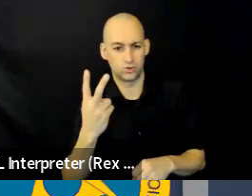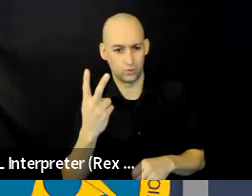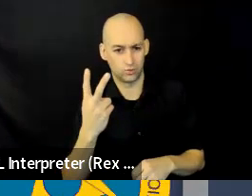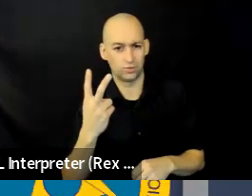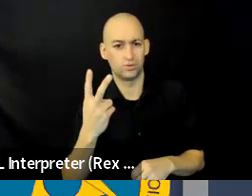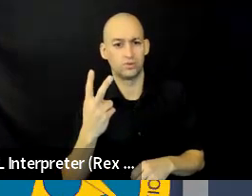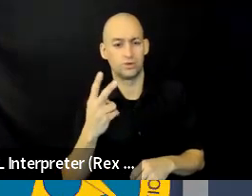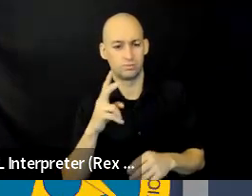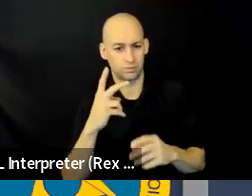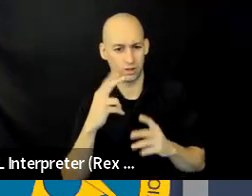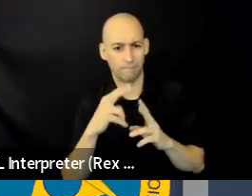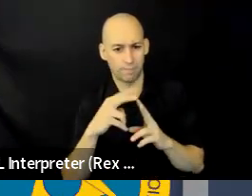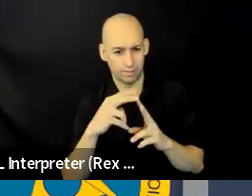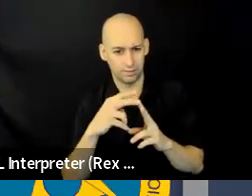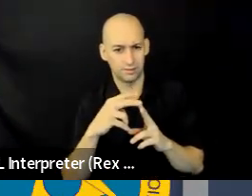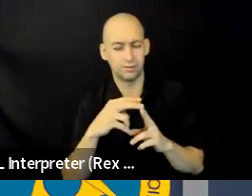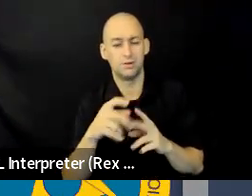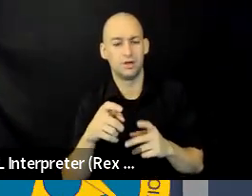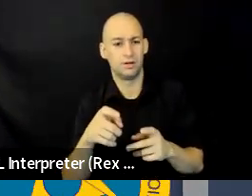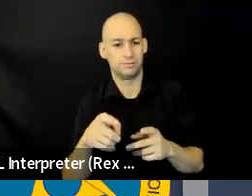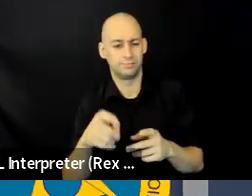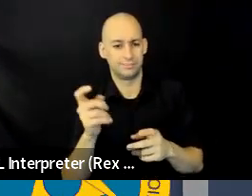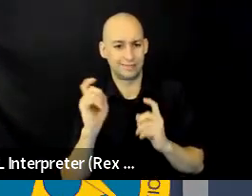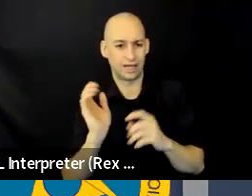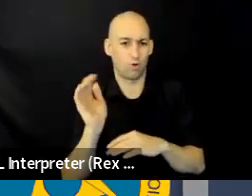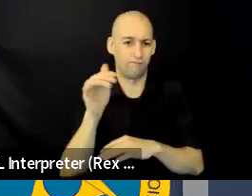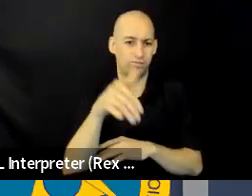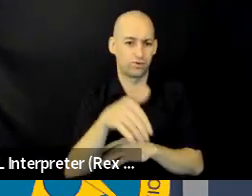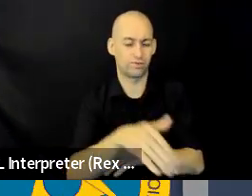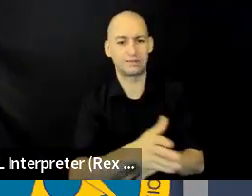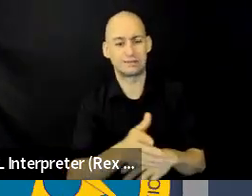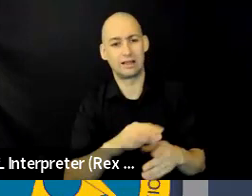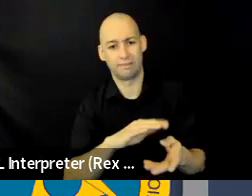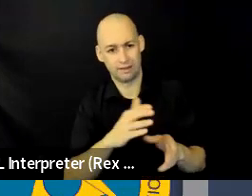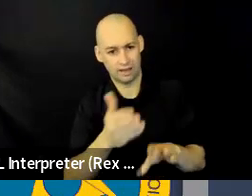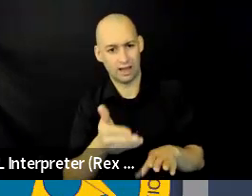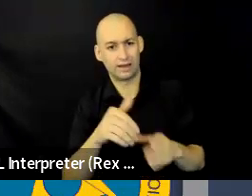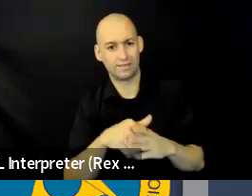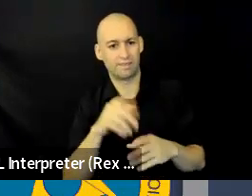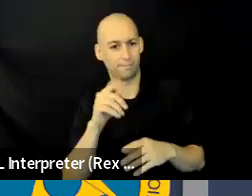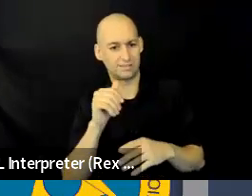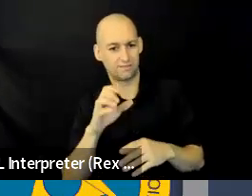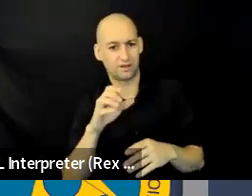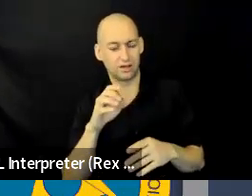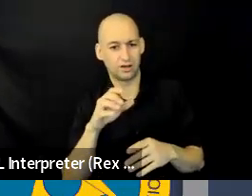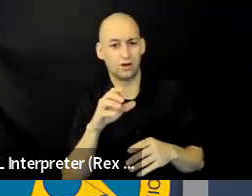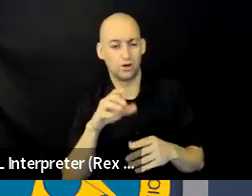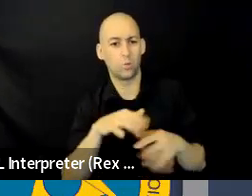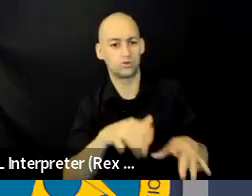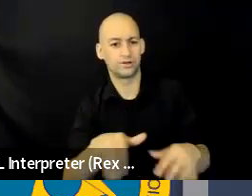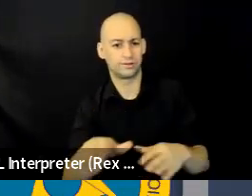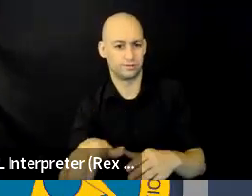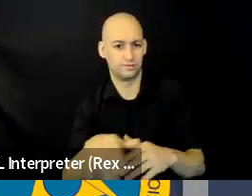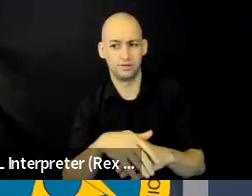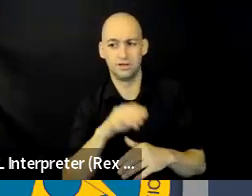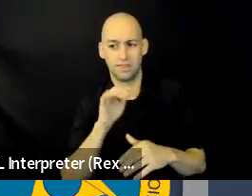a couple had been taken over the side of the mountain and died into the Pacific Ocean. So this